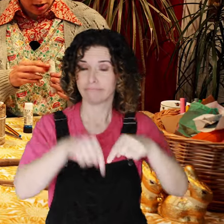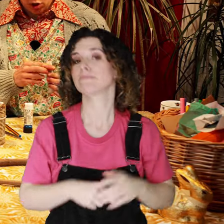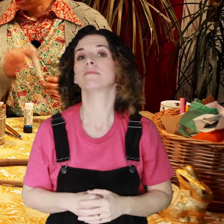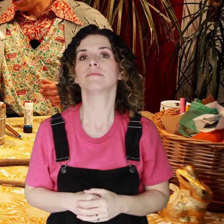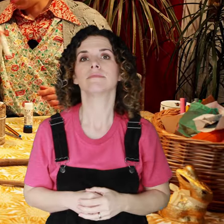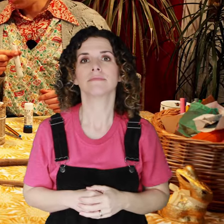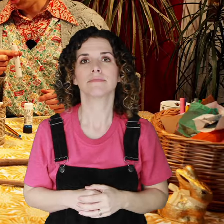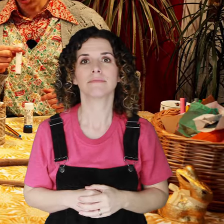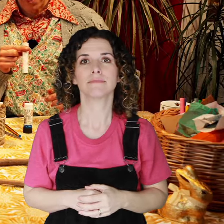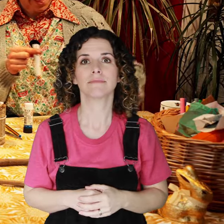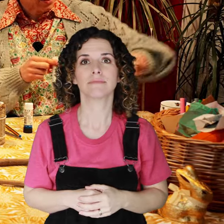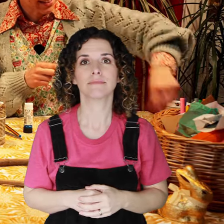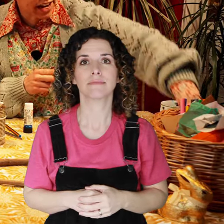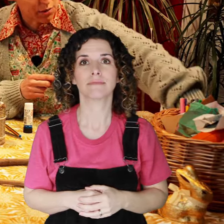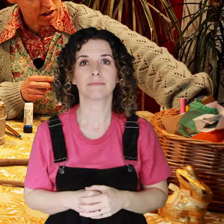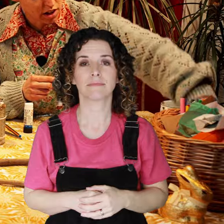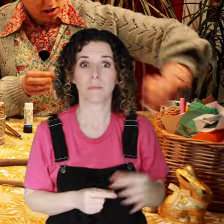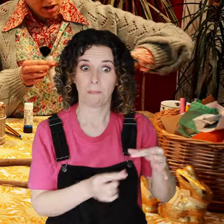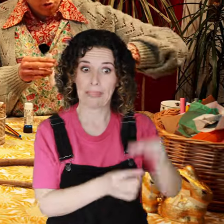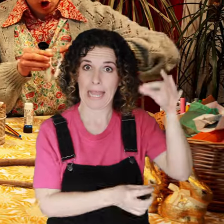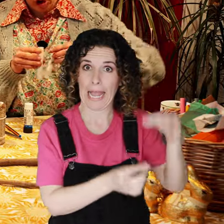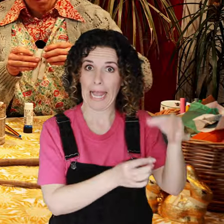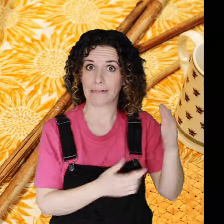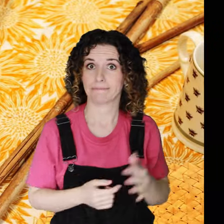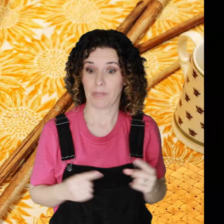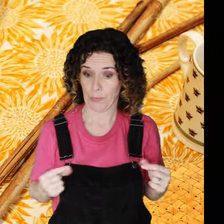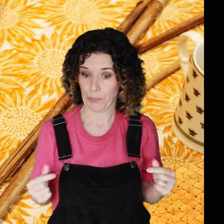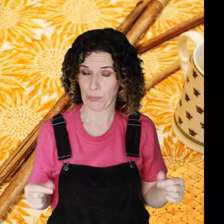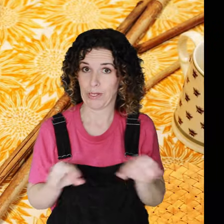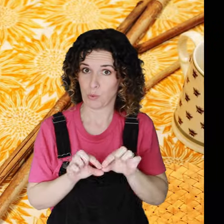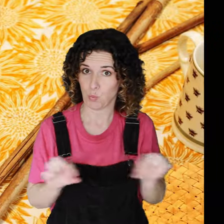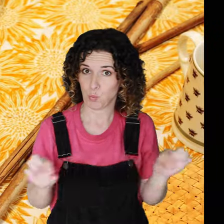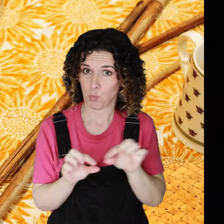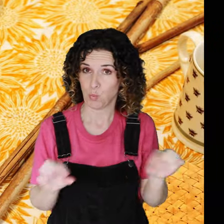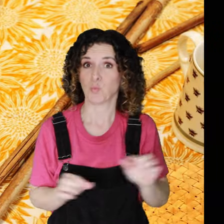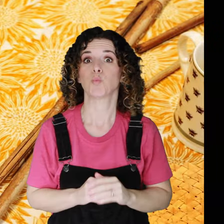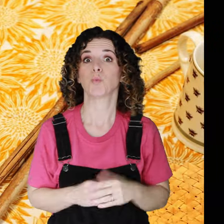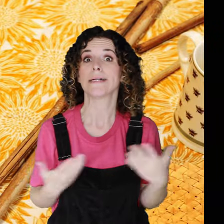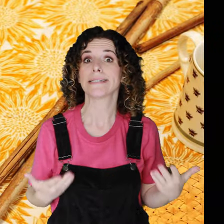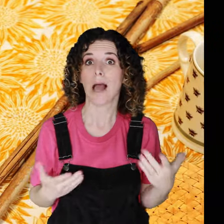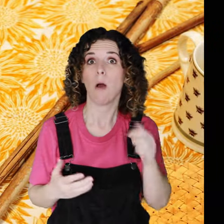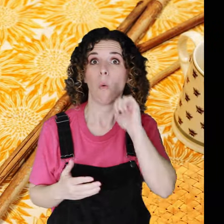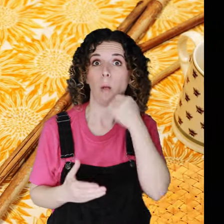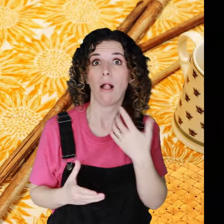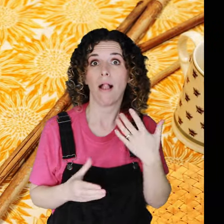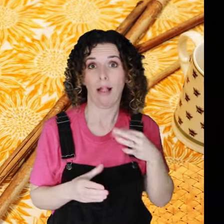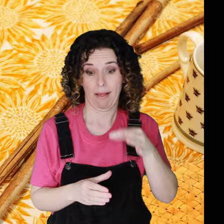all of our hollow canes and our rolled up paper tubes. Yeah.